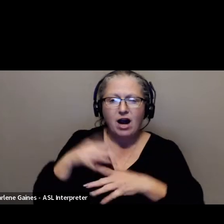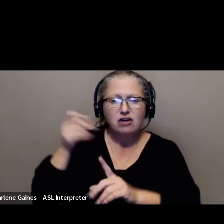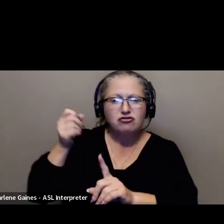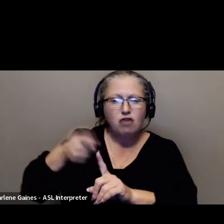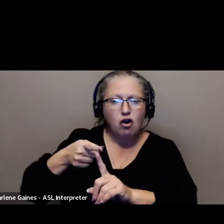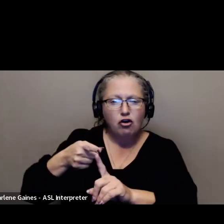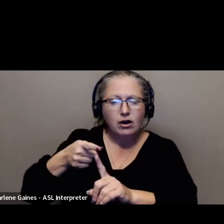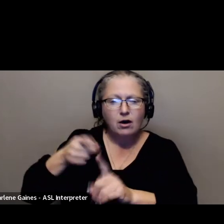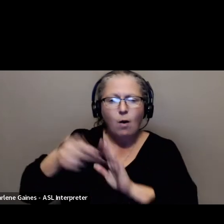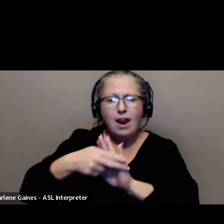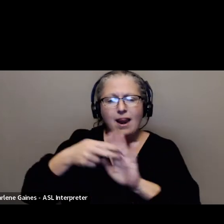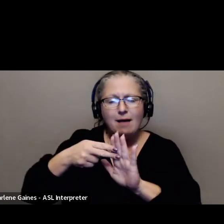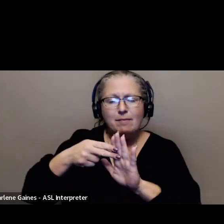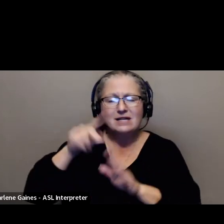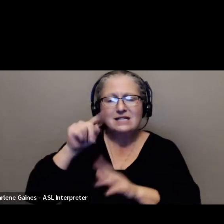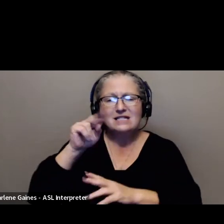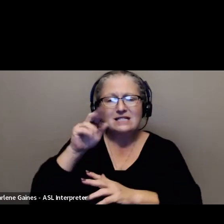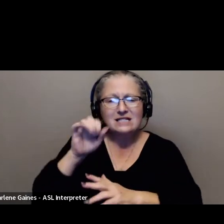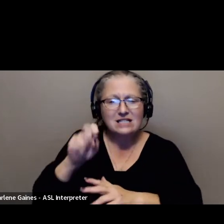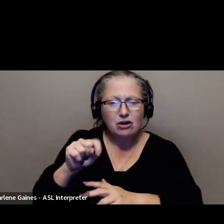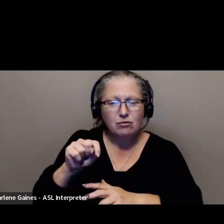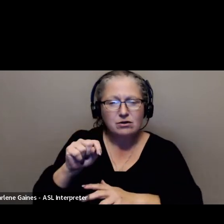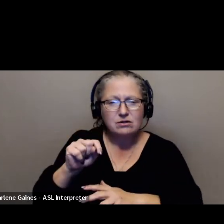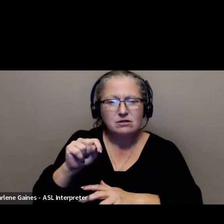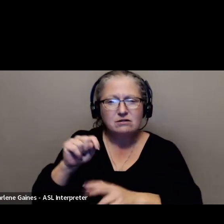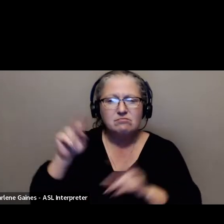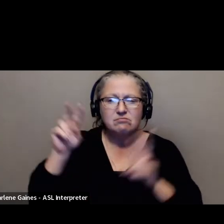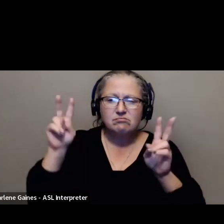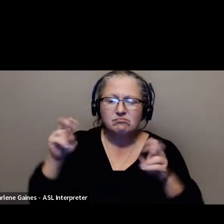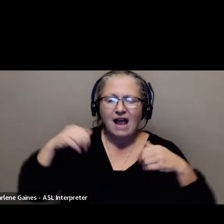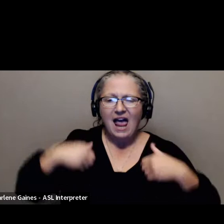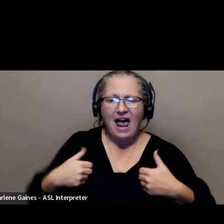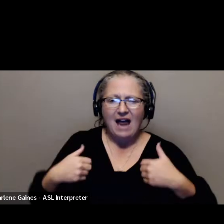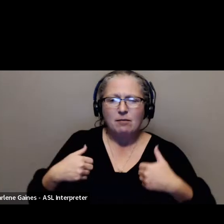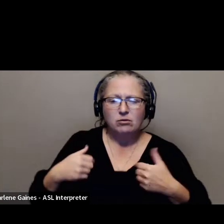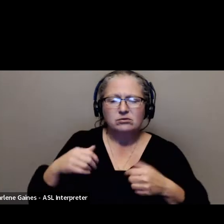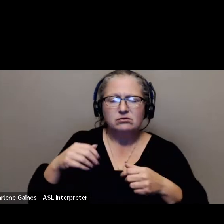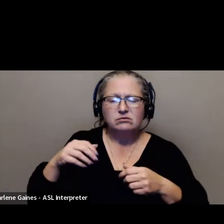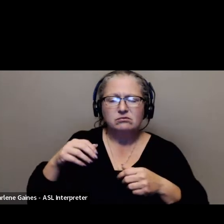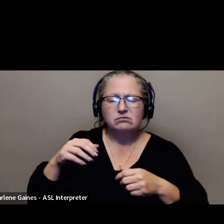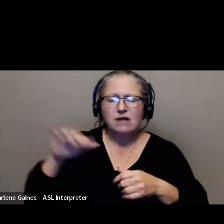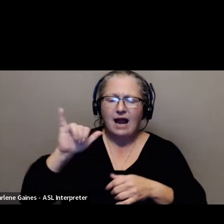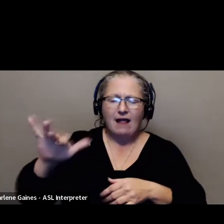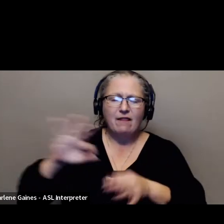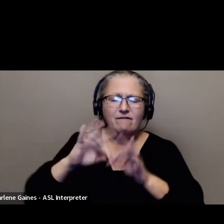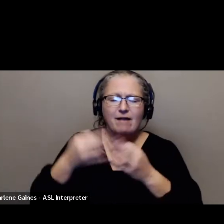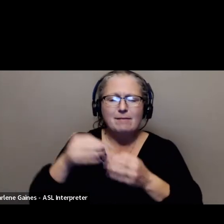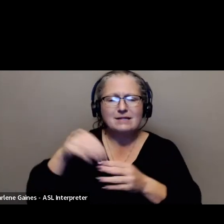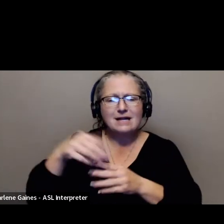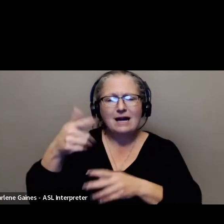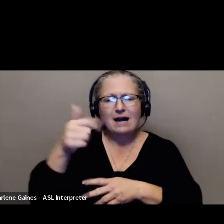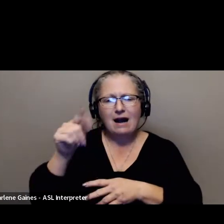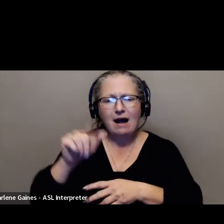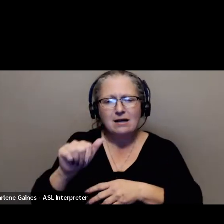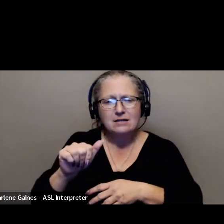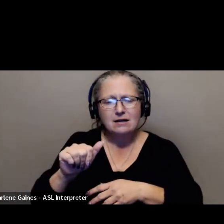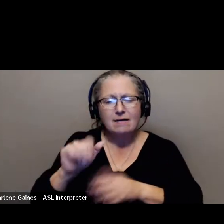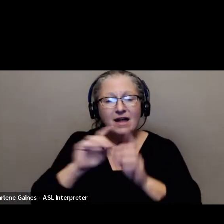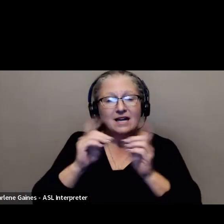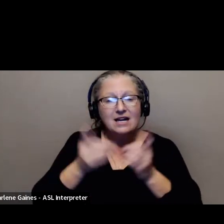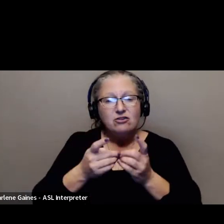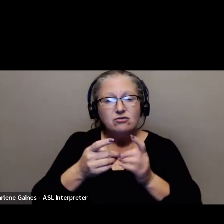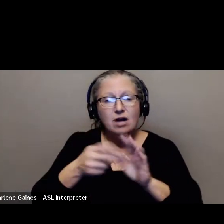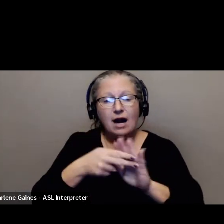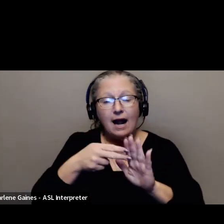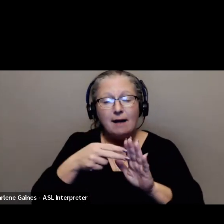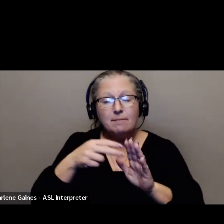or labeled as terrorists, as animals, as their families have been in Gaza. The district claims